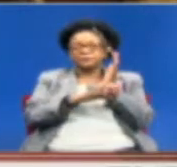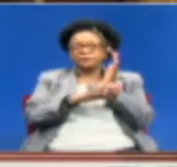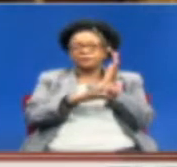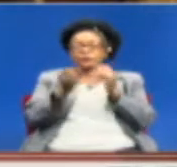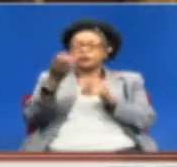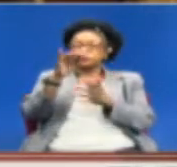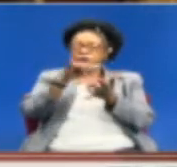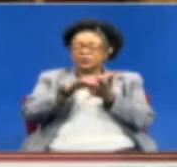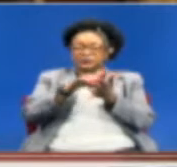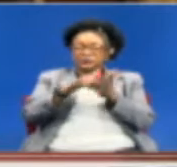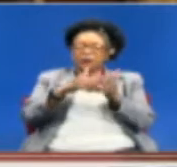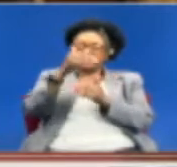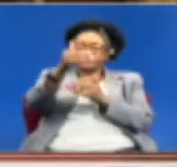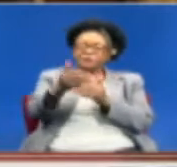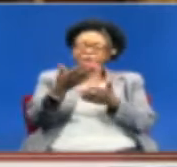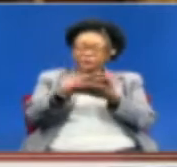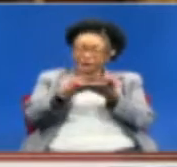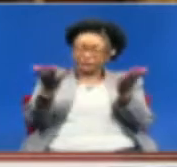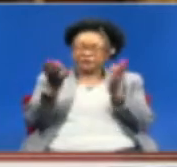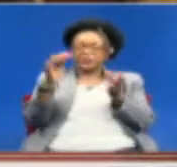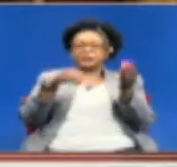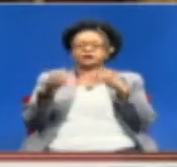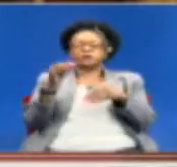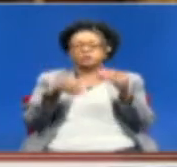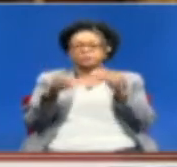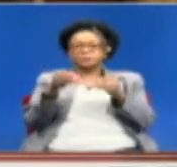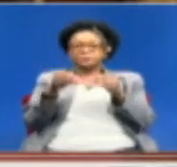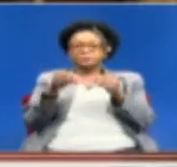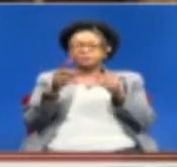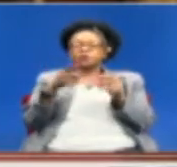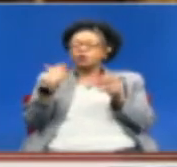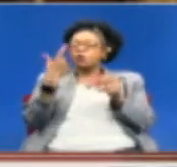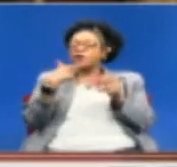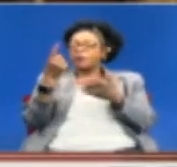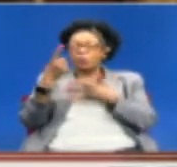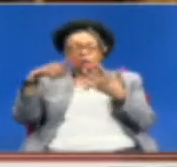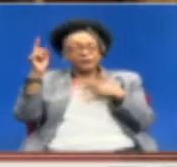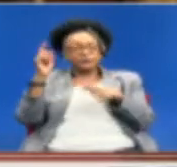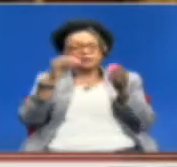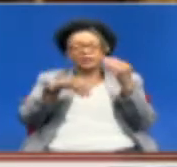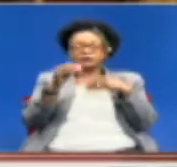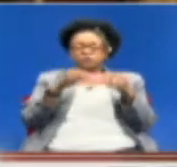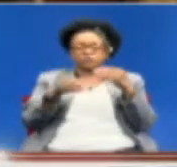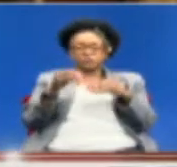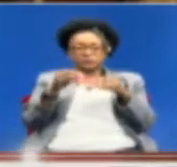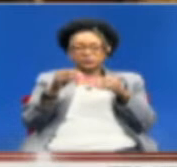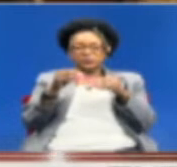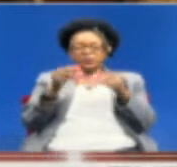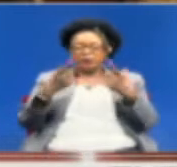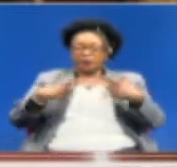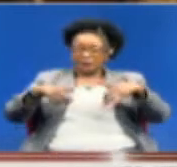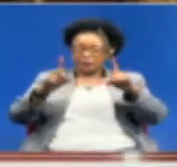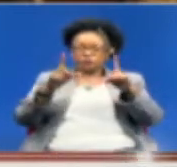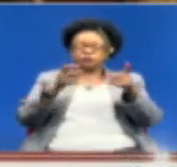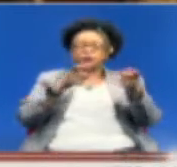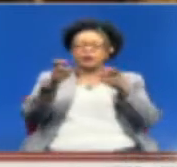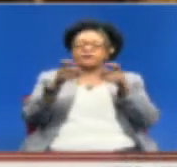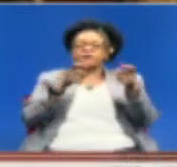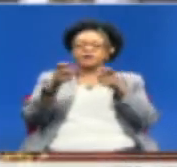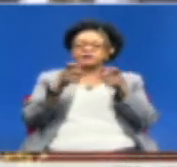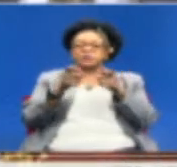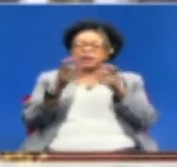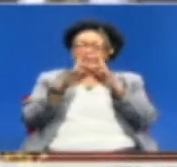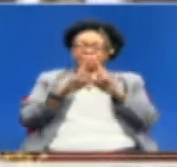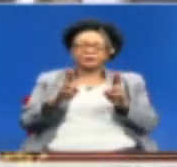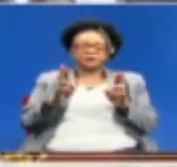that after every election, whoever wins an election is allowed to govern and govern in